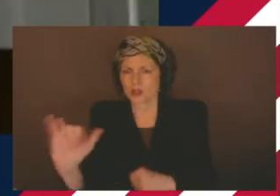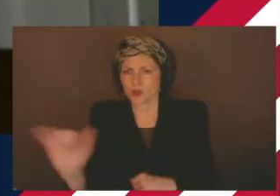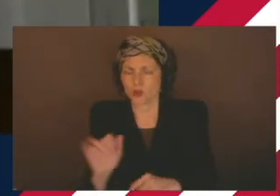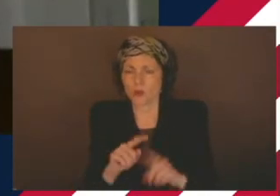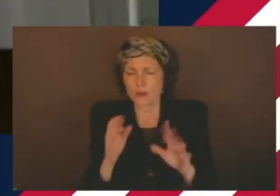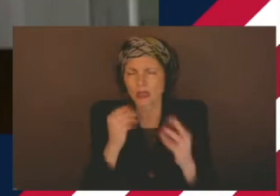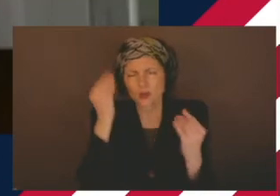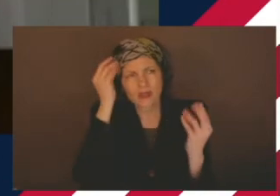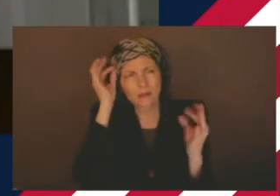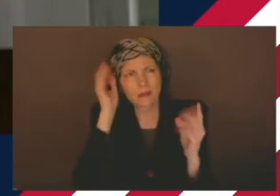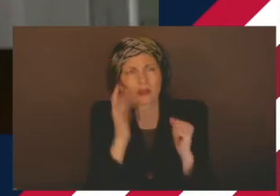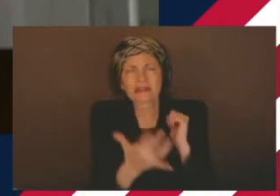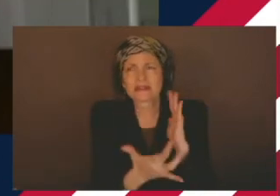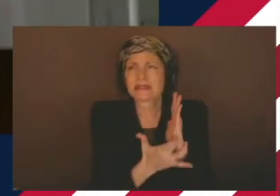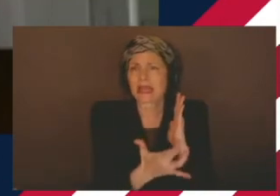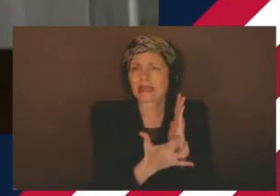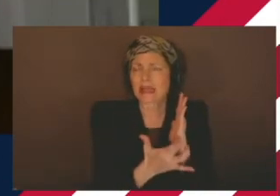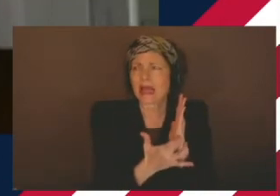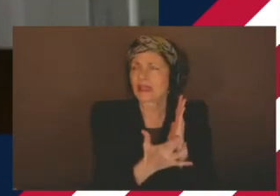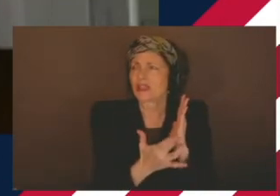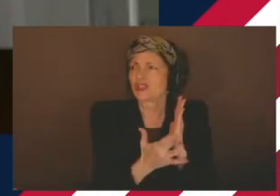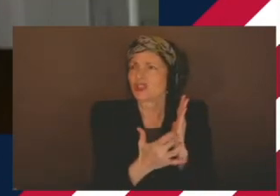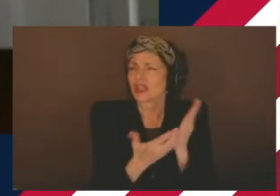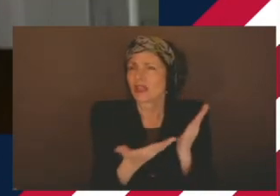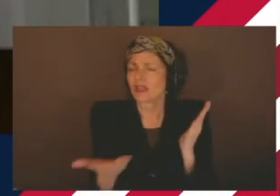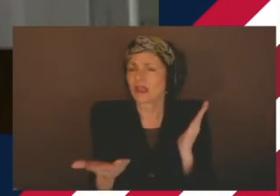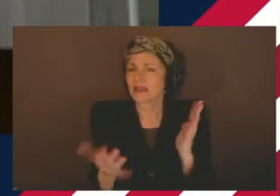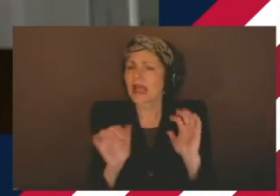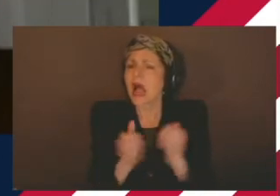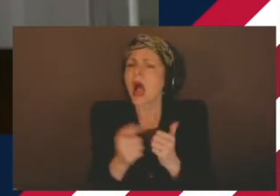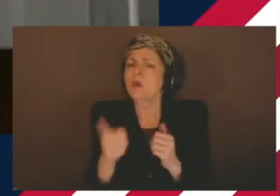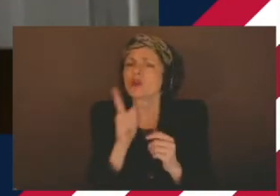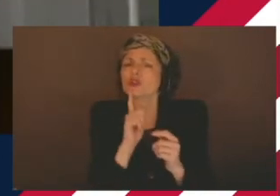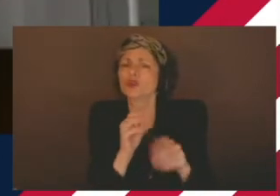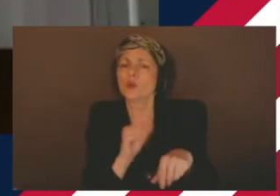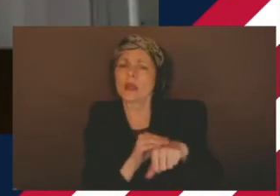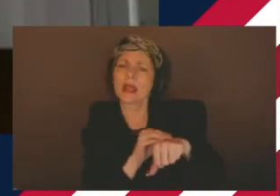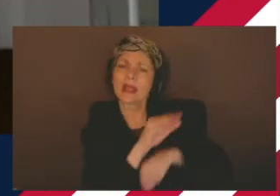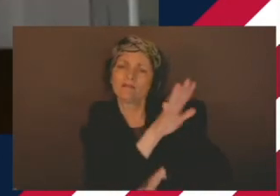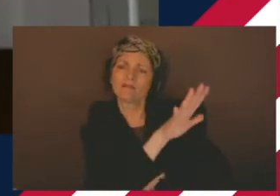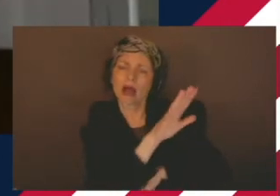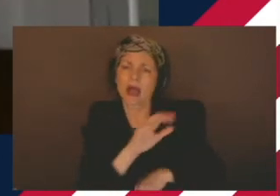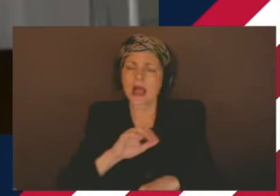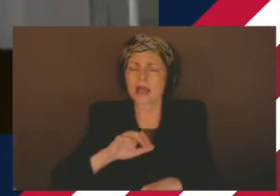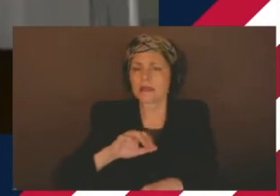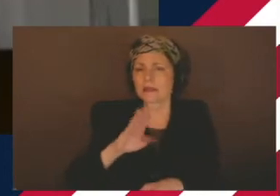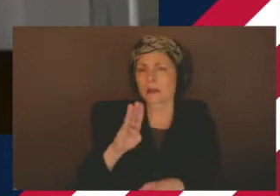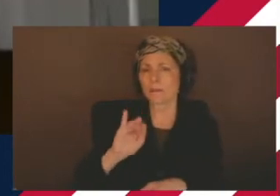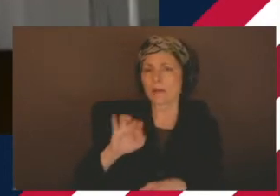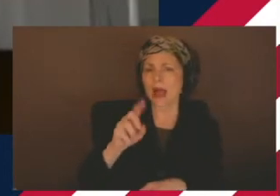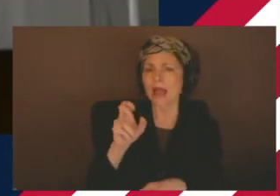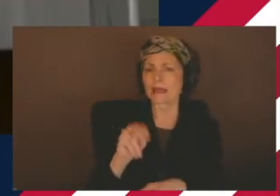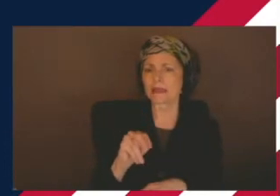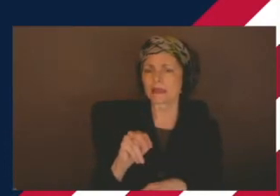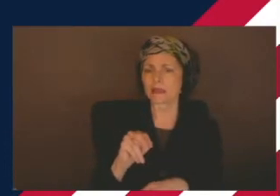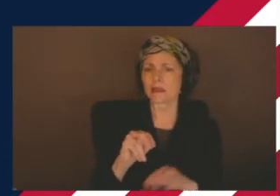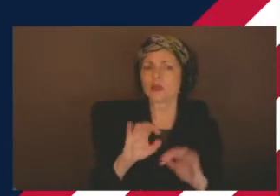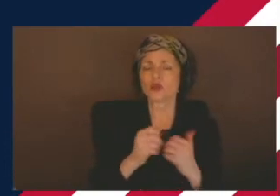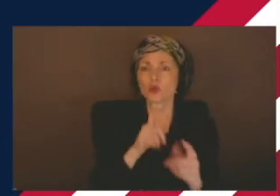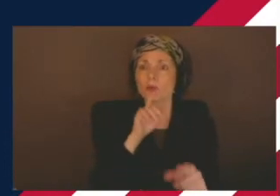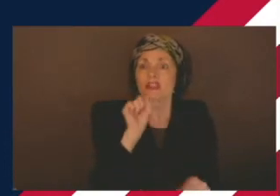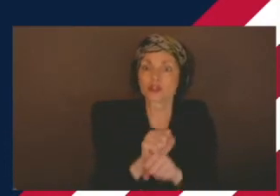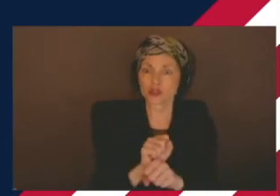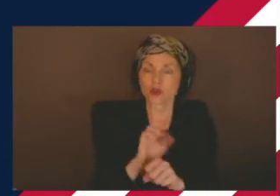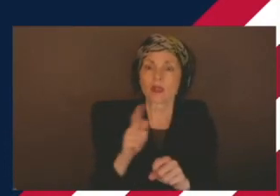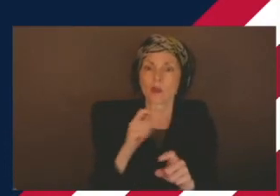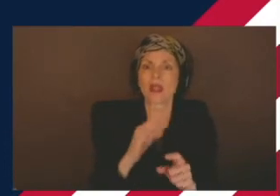Biden administration to insert technology into its national security platform? Well, thanks, Julie. I think it's such